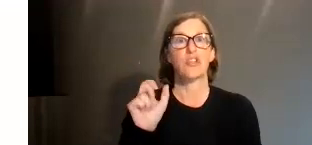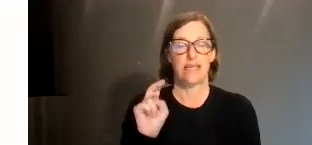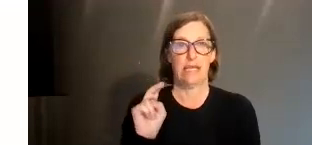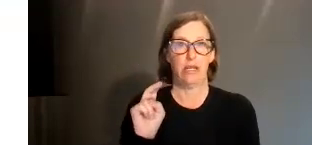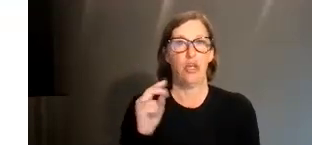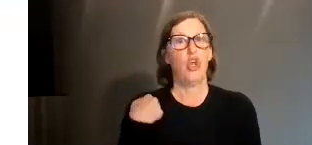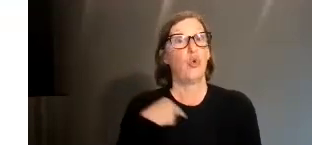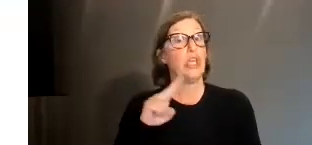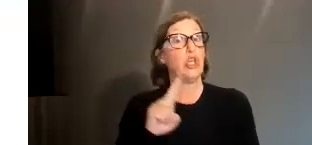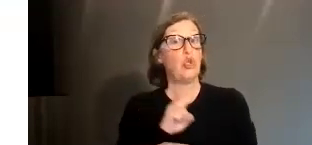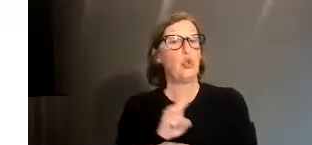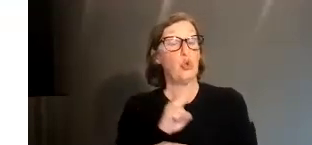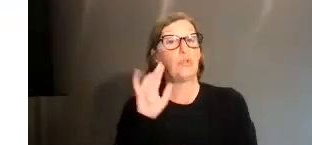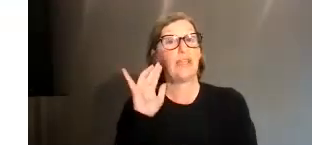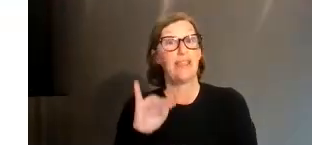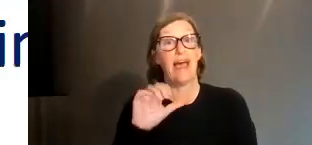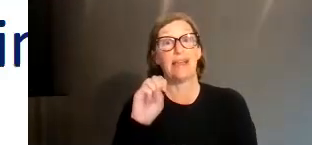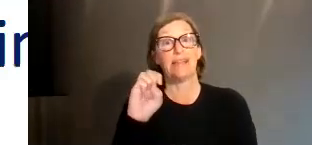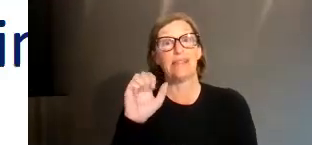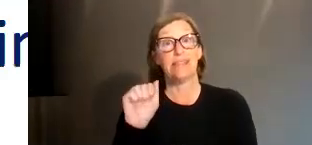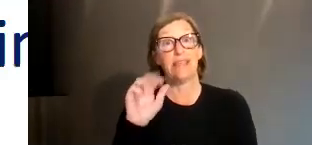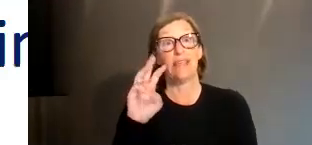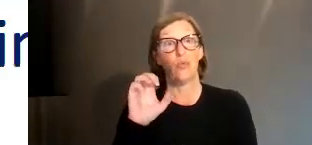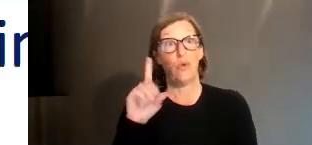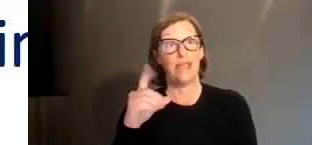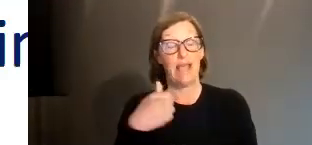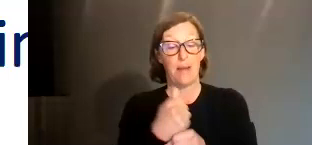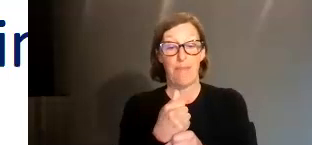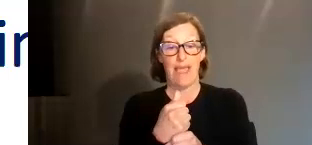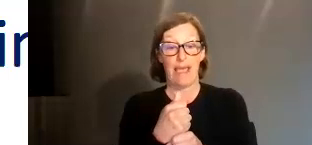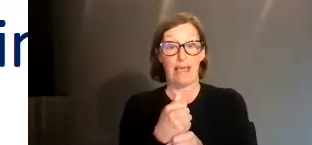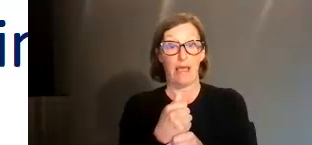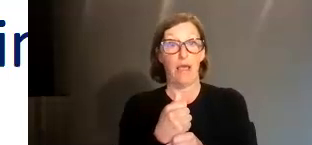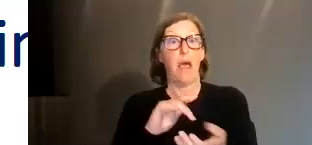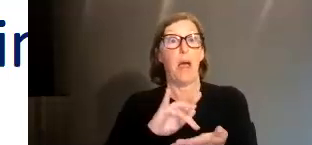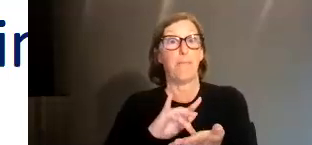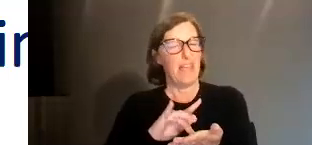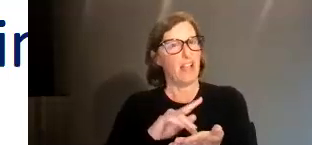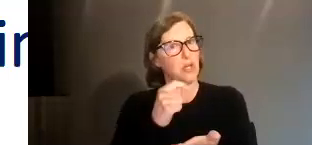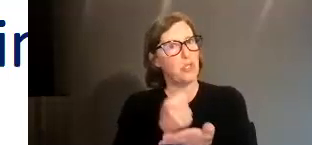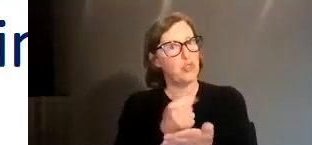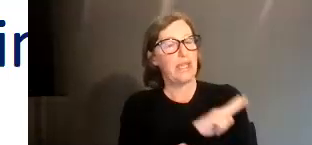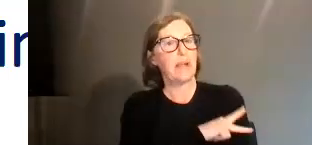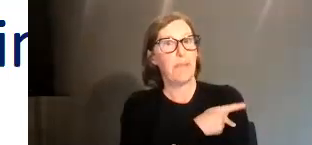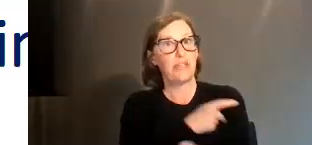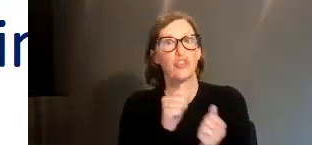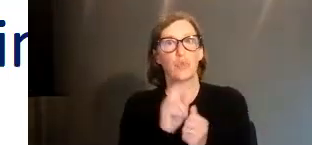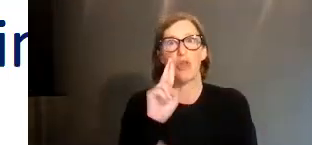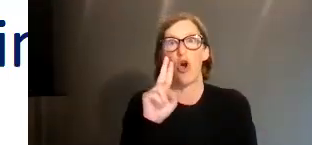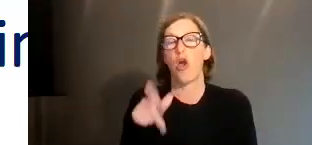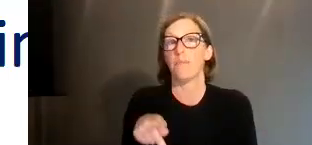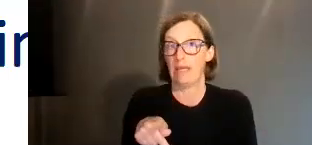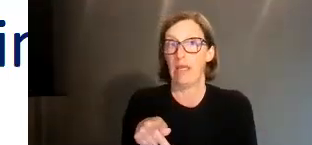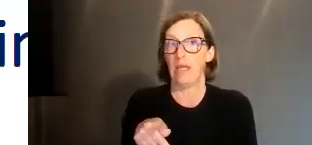this seaweed and produce capsules and treat patients with RP, with